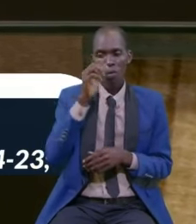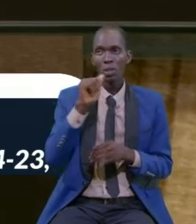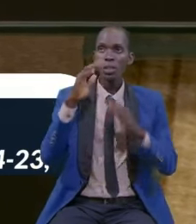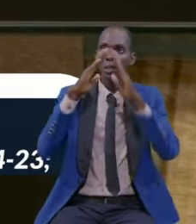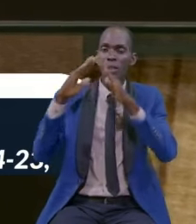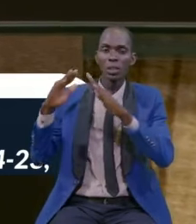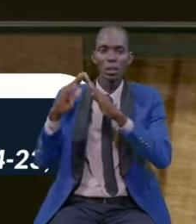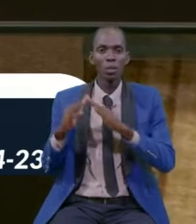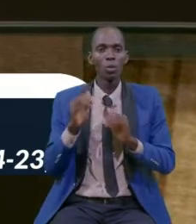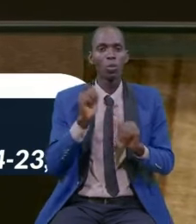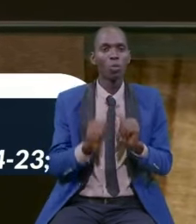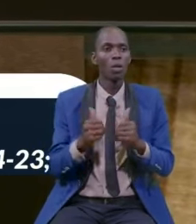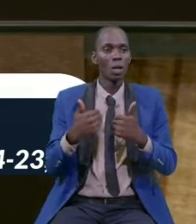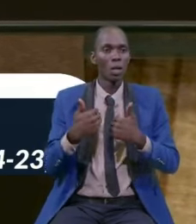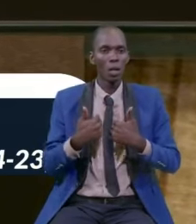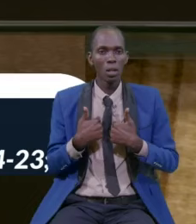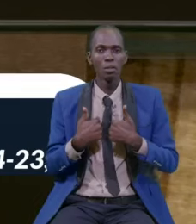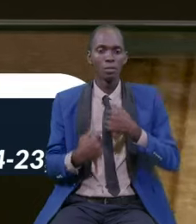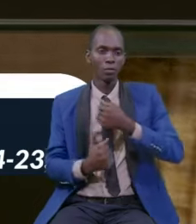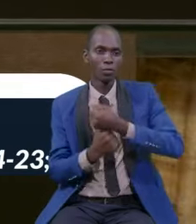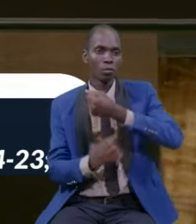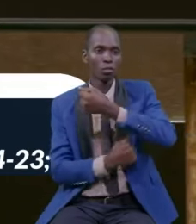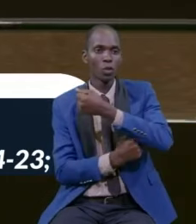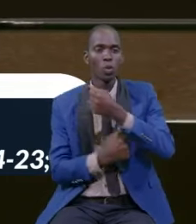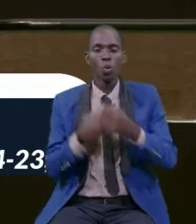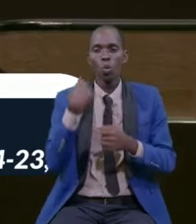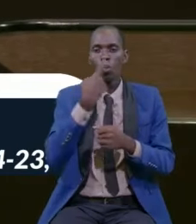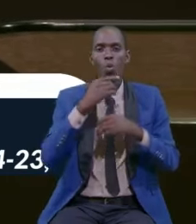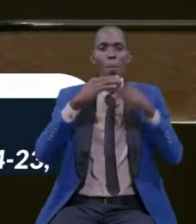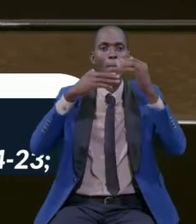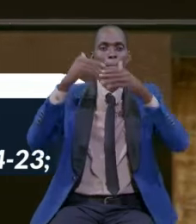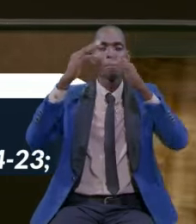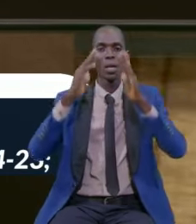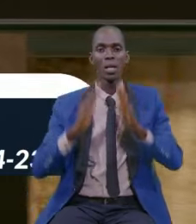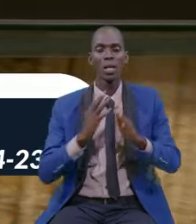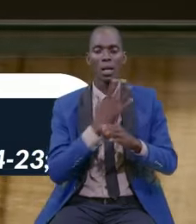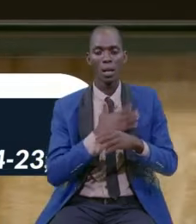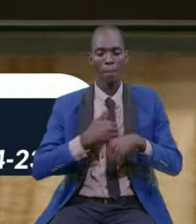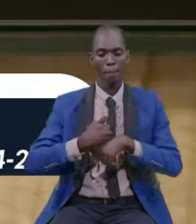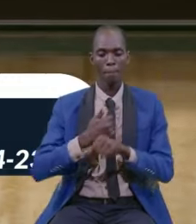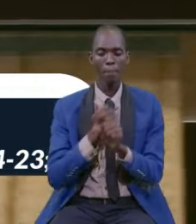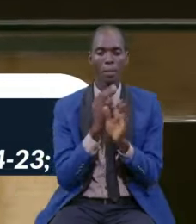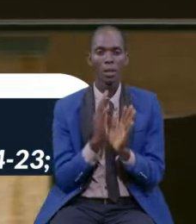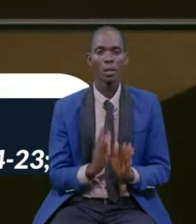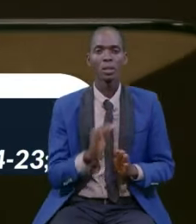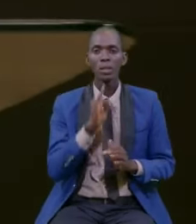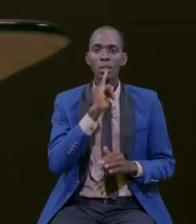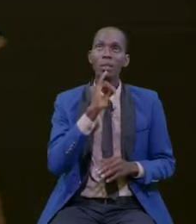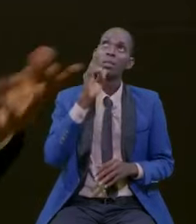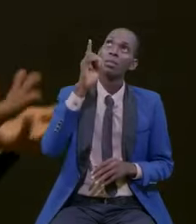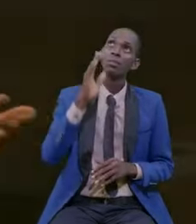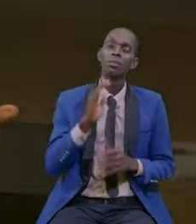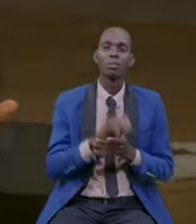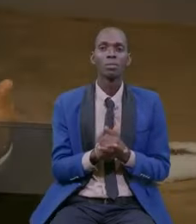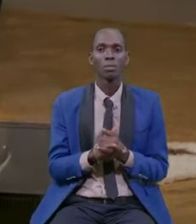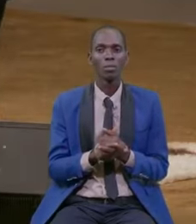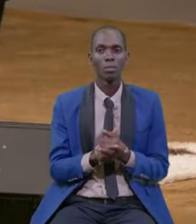has foundations whose Builder and maker is God as